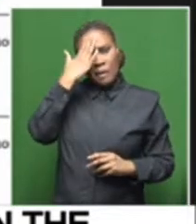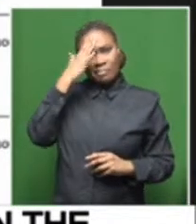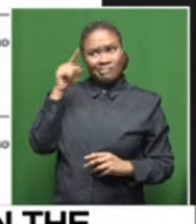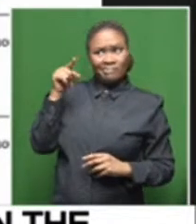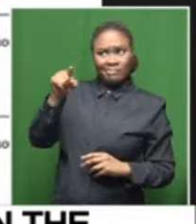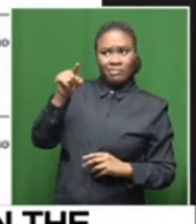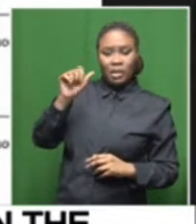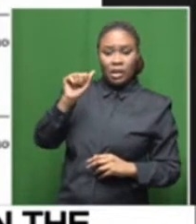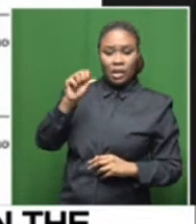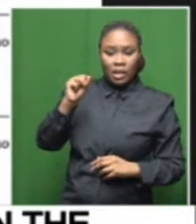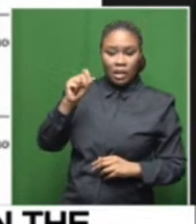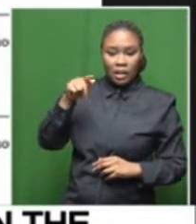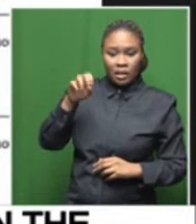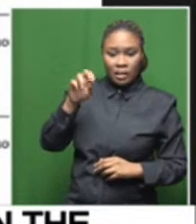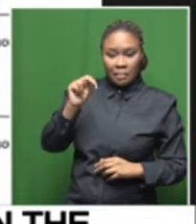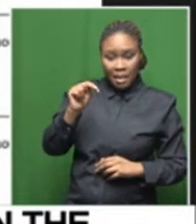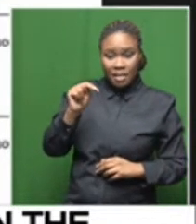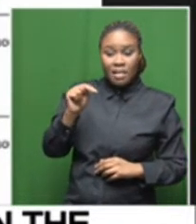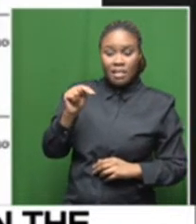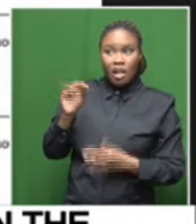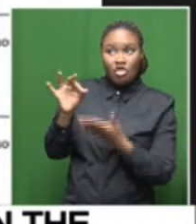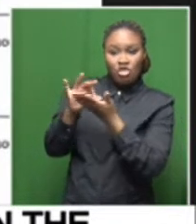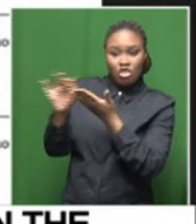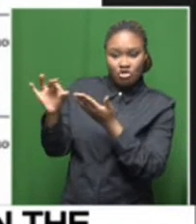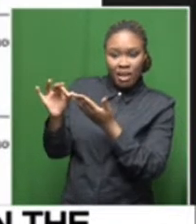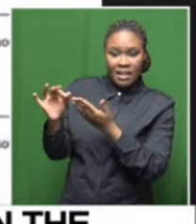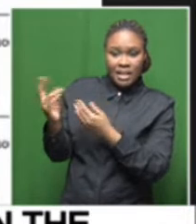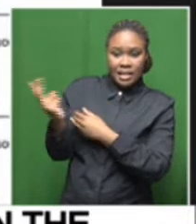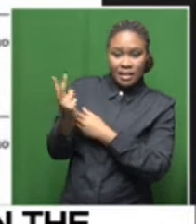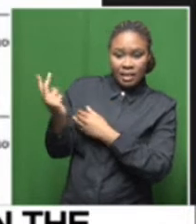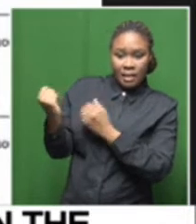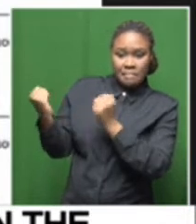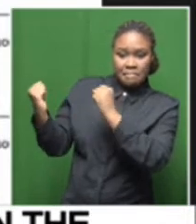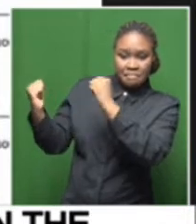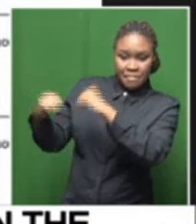Aspen has a contract with Johnson & Johnson where they are doing